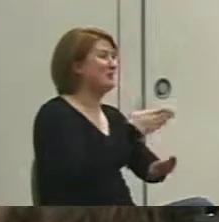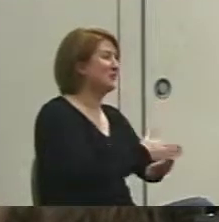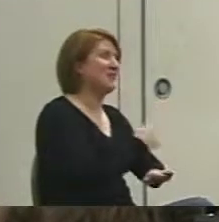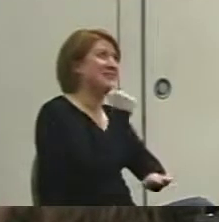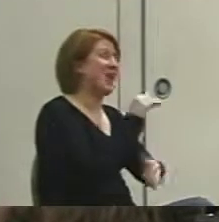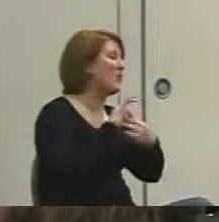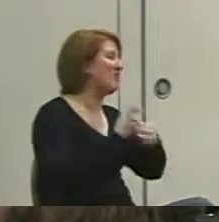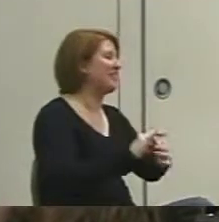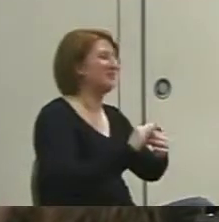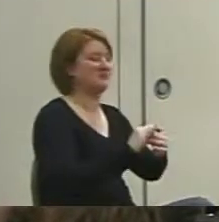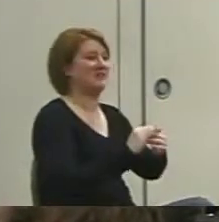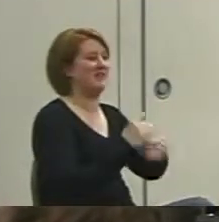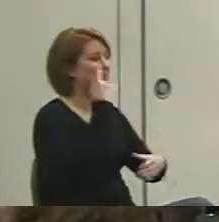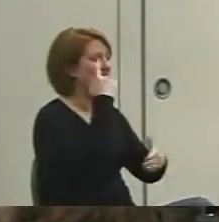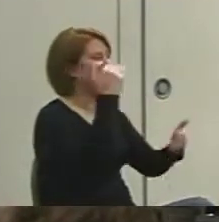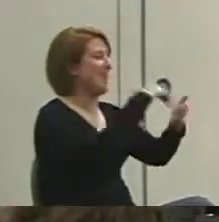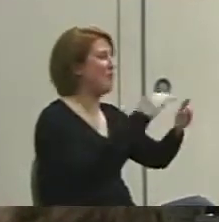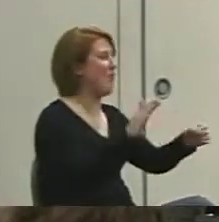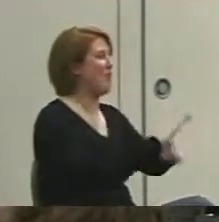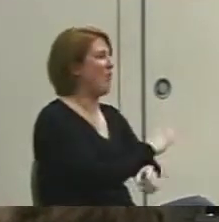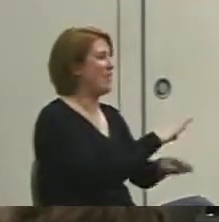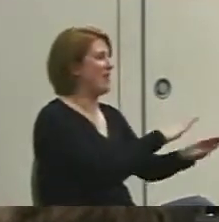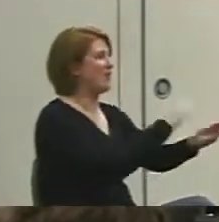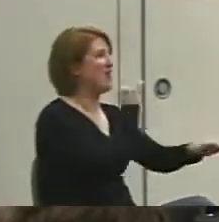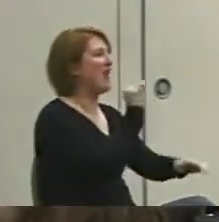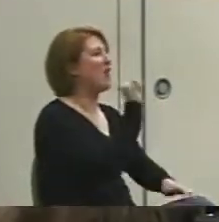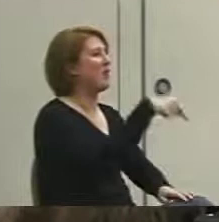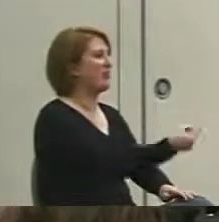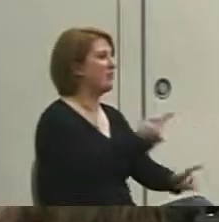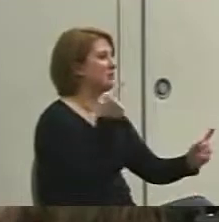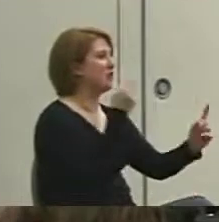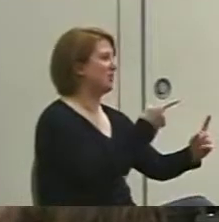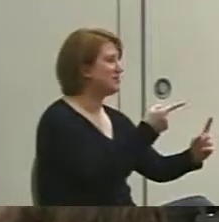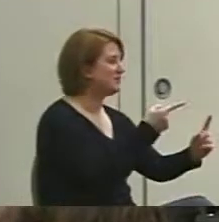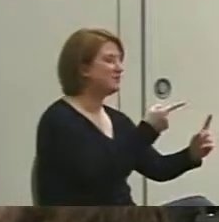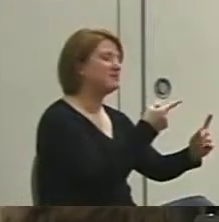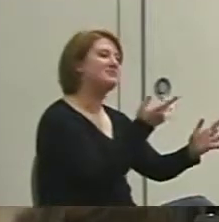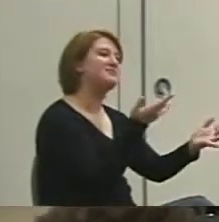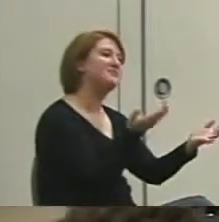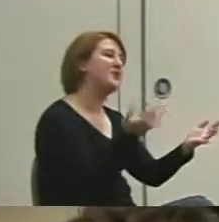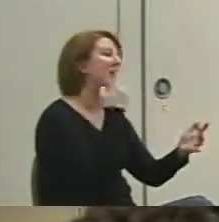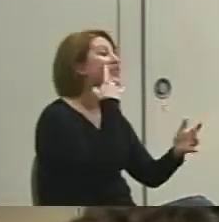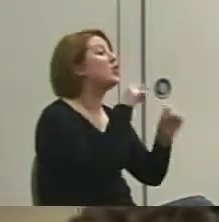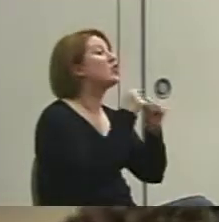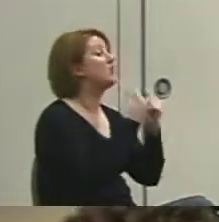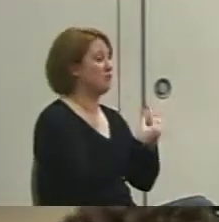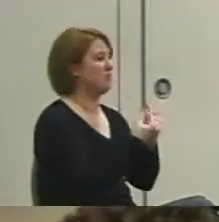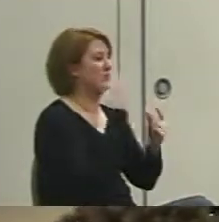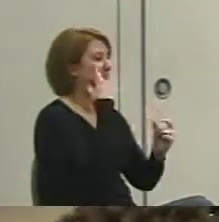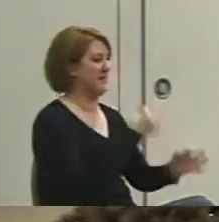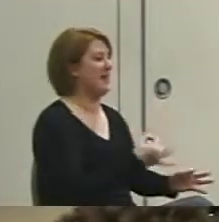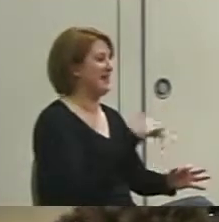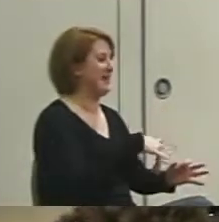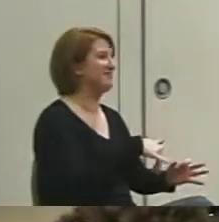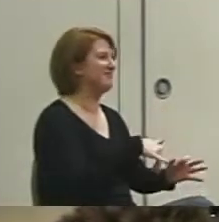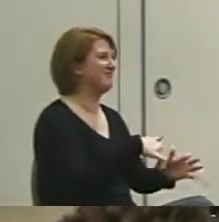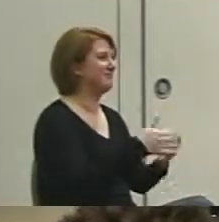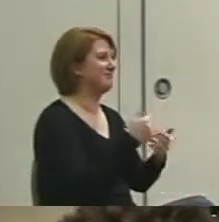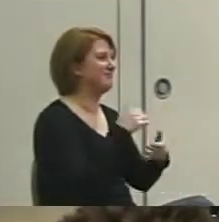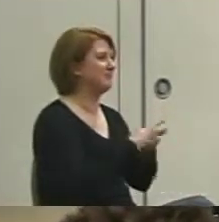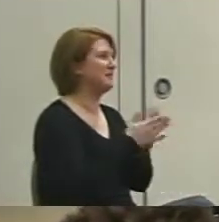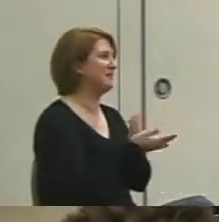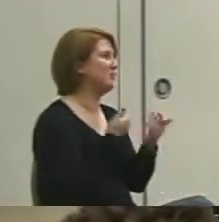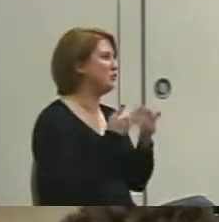need to rethink the whole behavior, not just the objective. But I think a group making those decisions makes it easier.